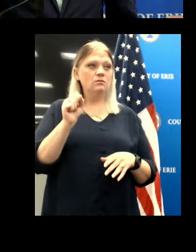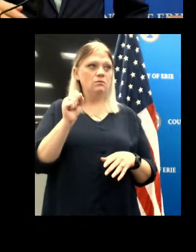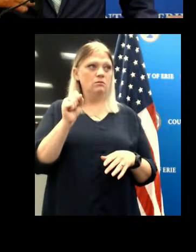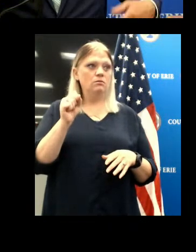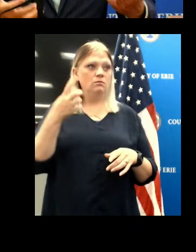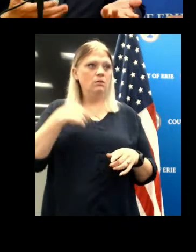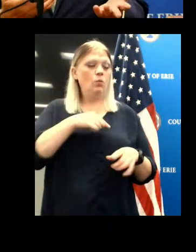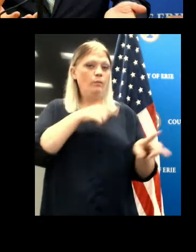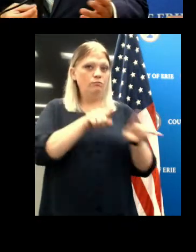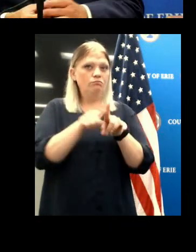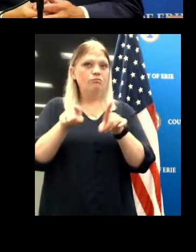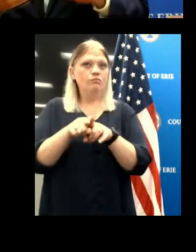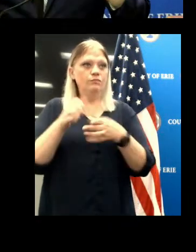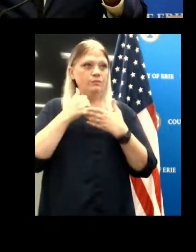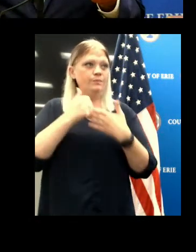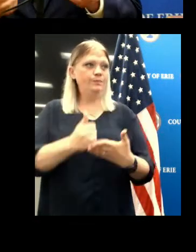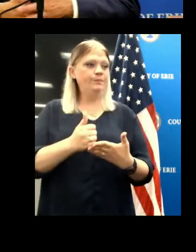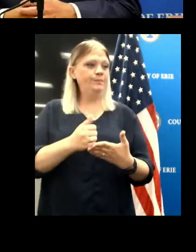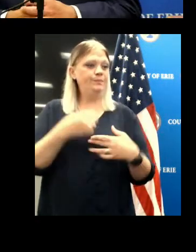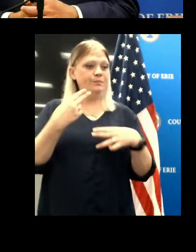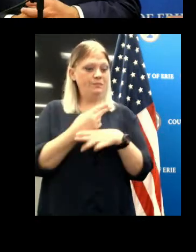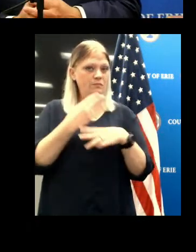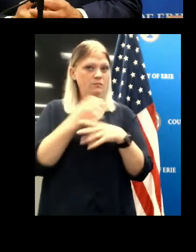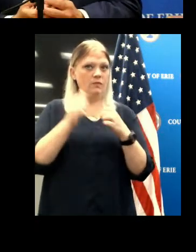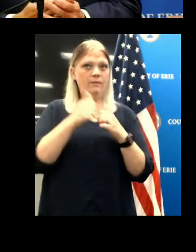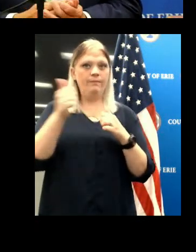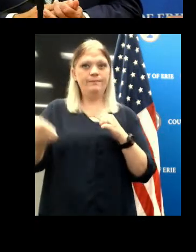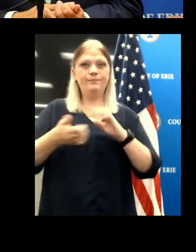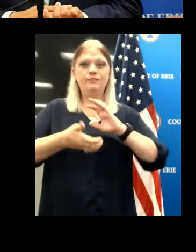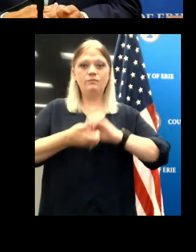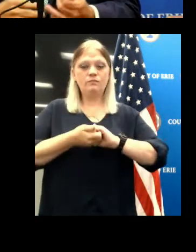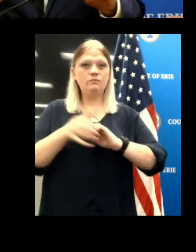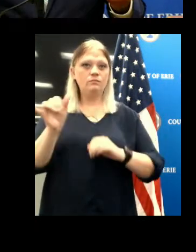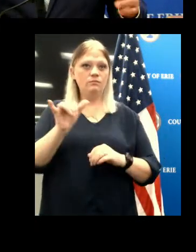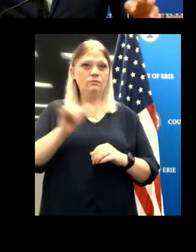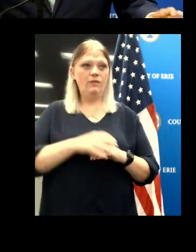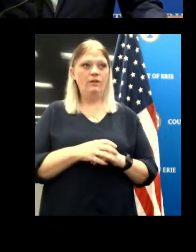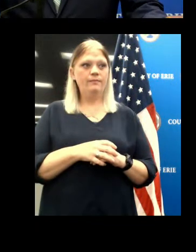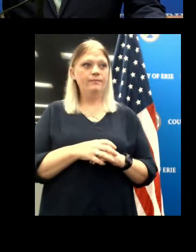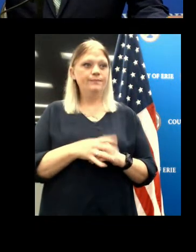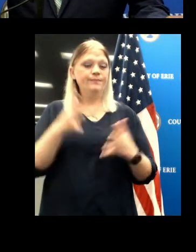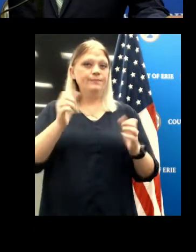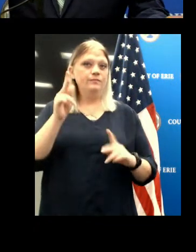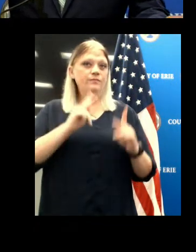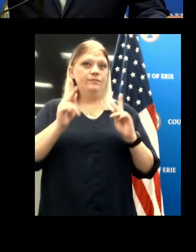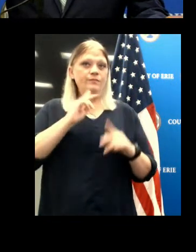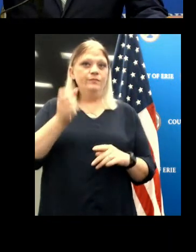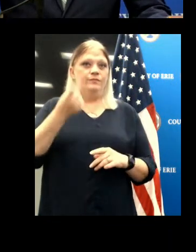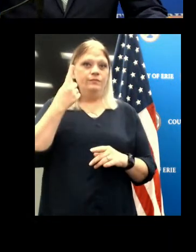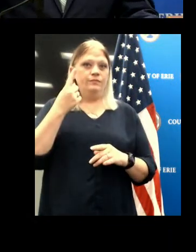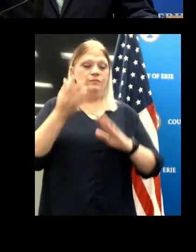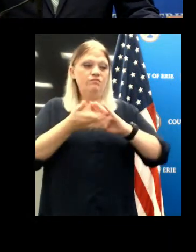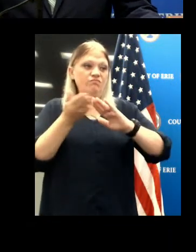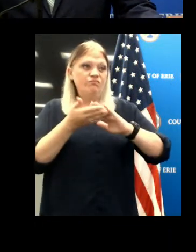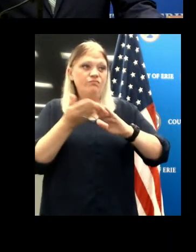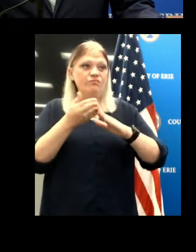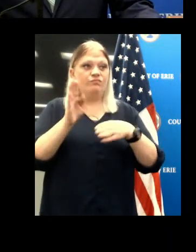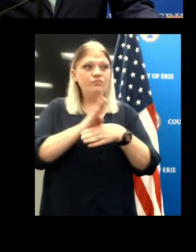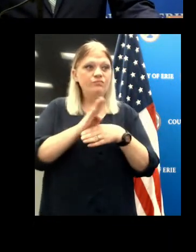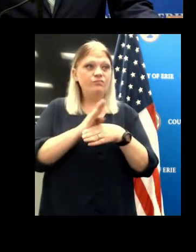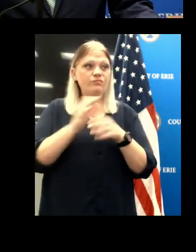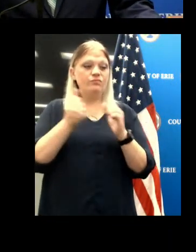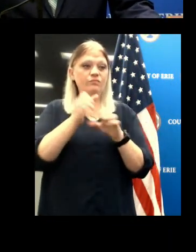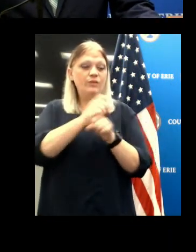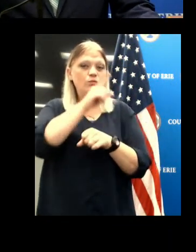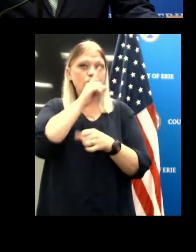which we are also helping to use with other partners as well. So I want folks to understand that the operation associated with